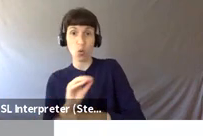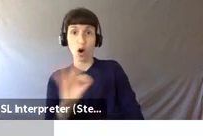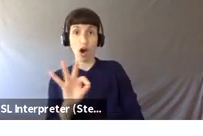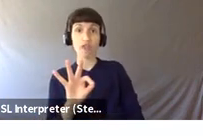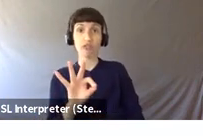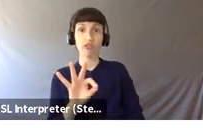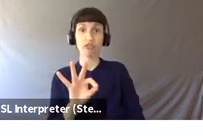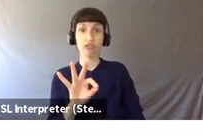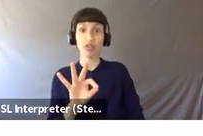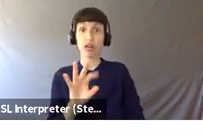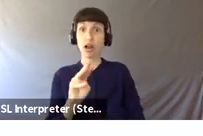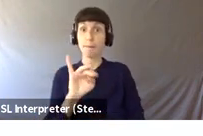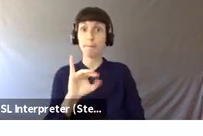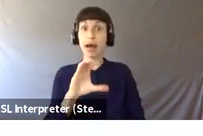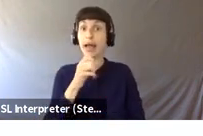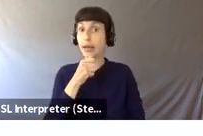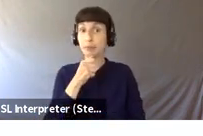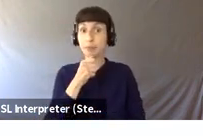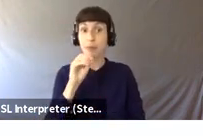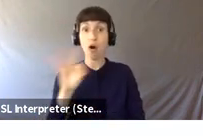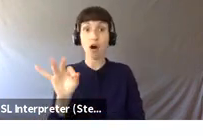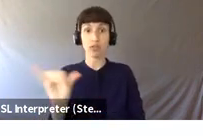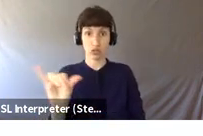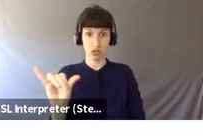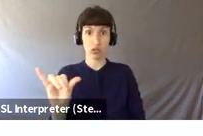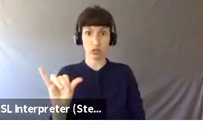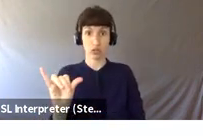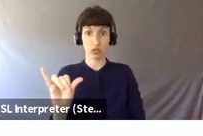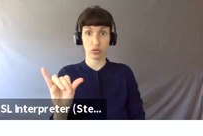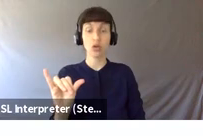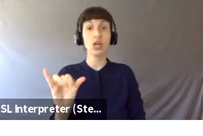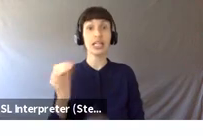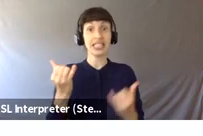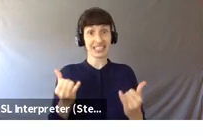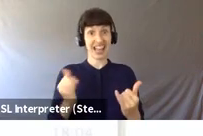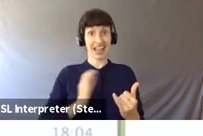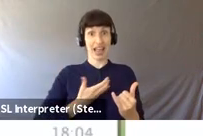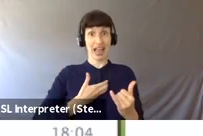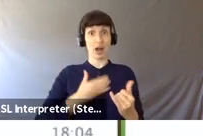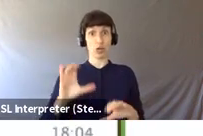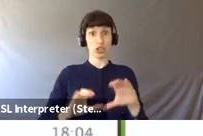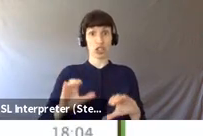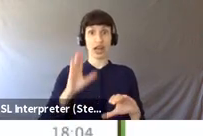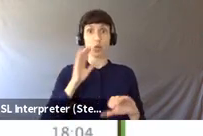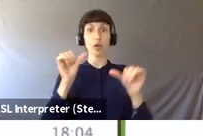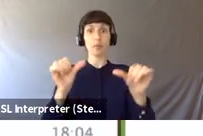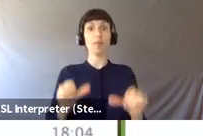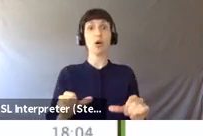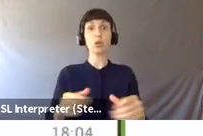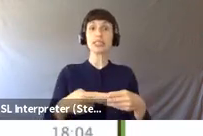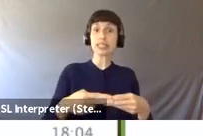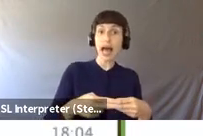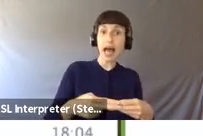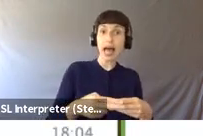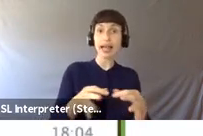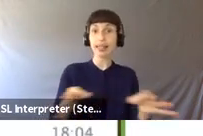chat is anything that we post to you. So we will be posting the links to the slides today. We will be posting links to other resources. So watch